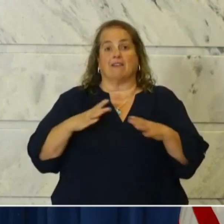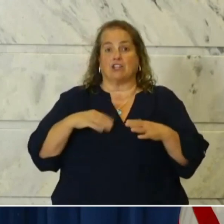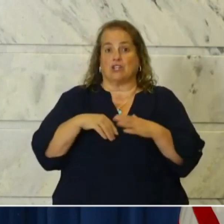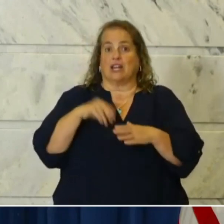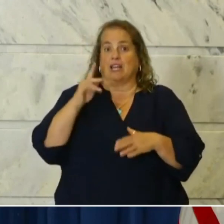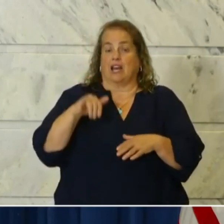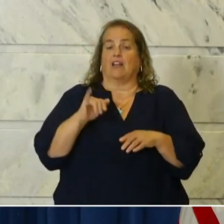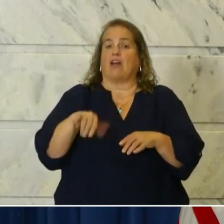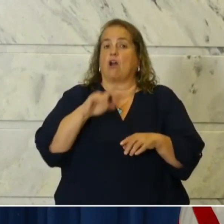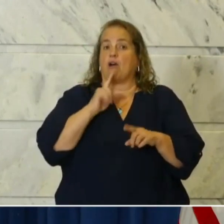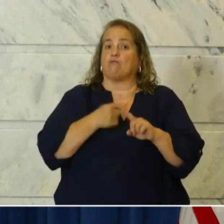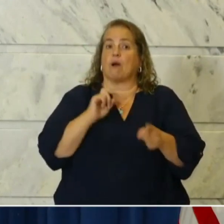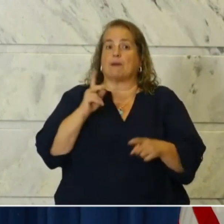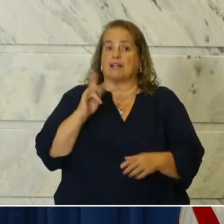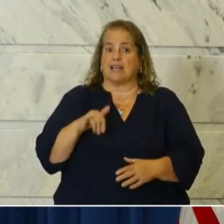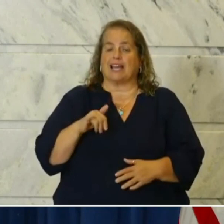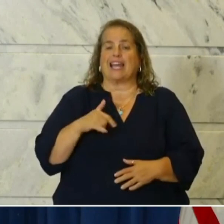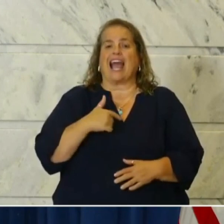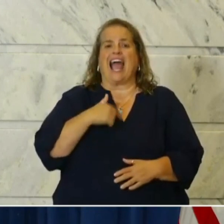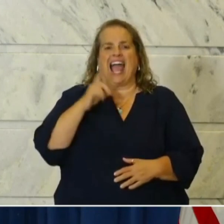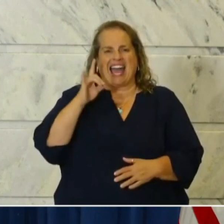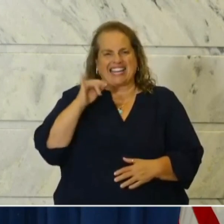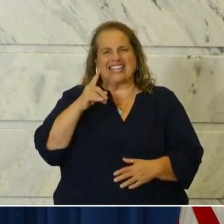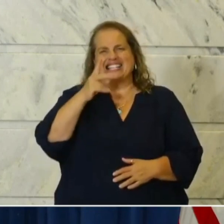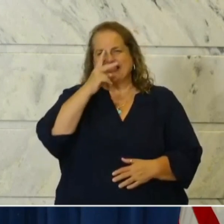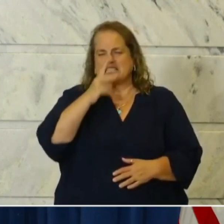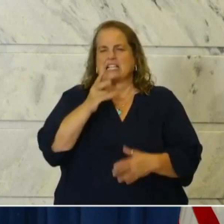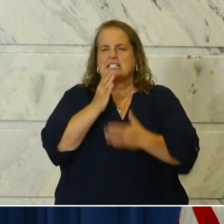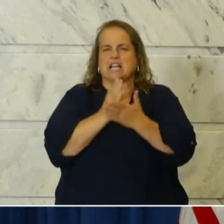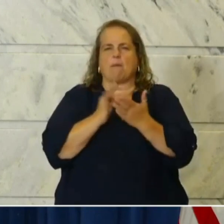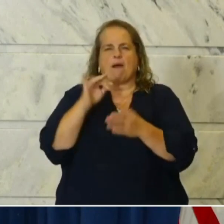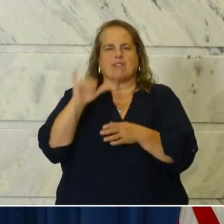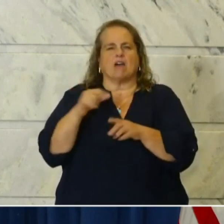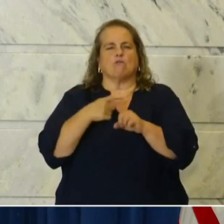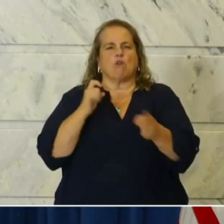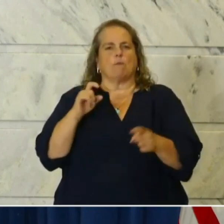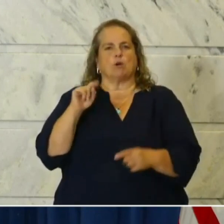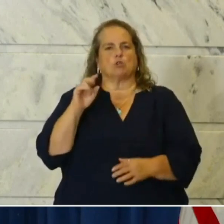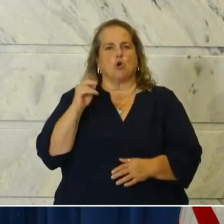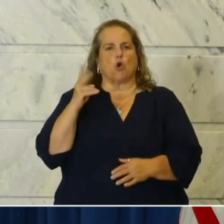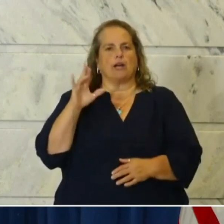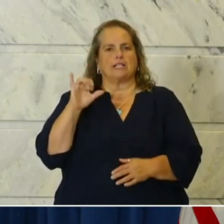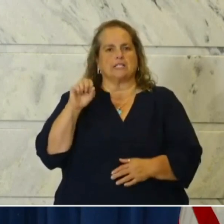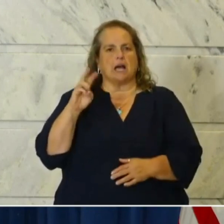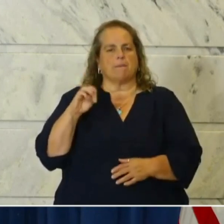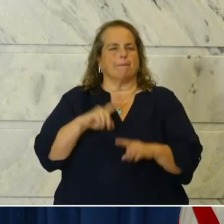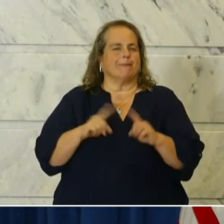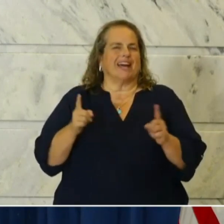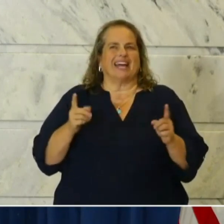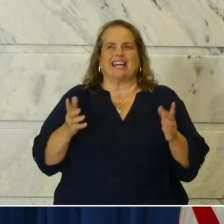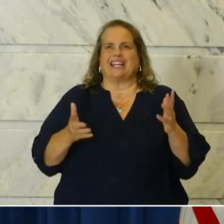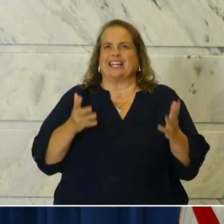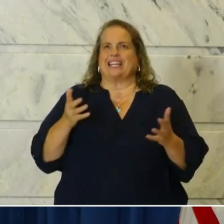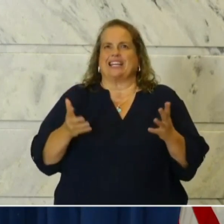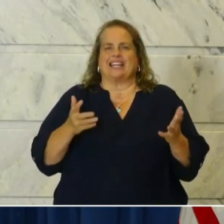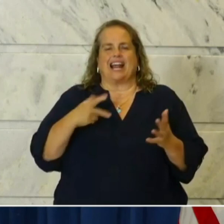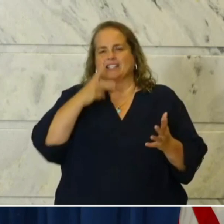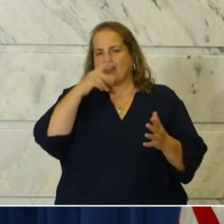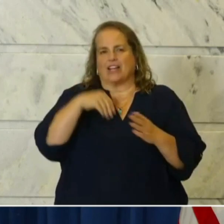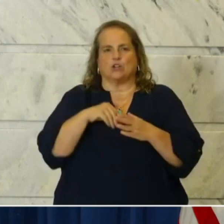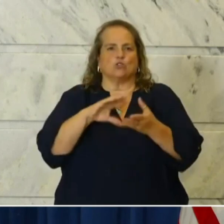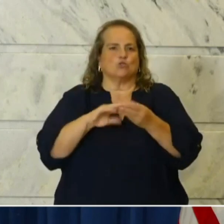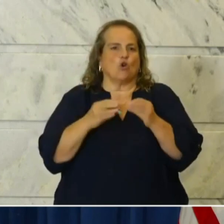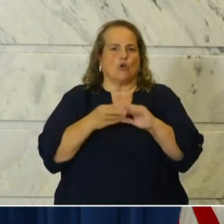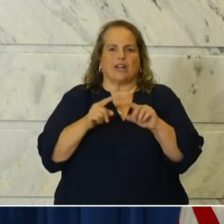are from Kentucky? I believe I did see some of that from tourism, but I think I saw it in a story in a